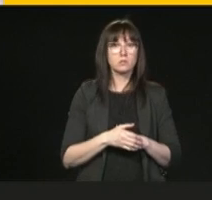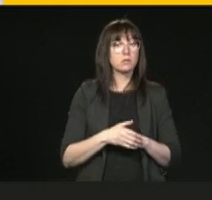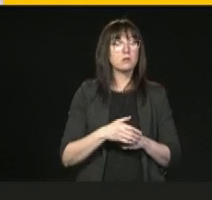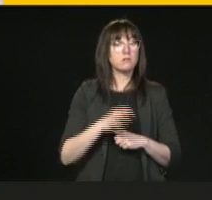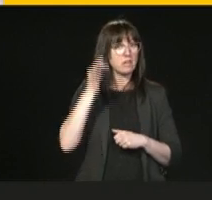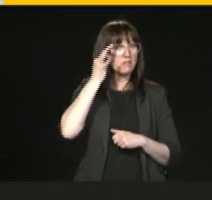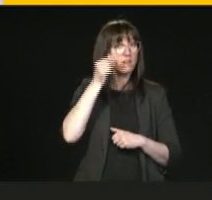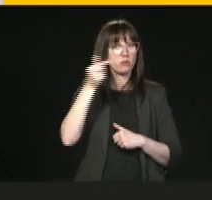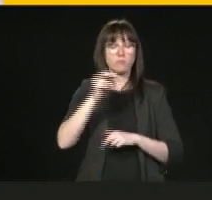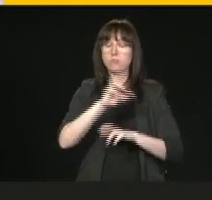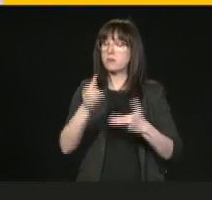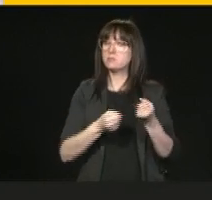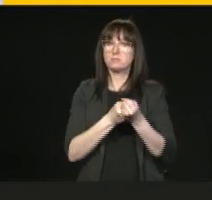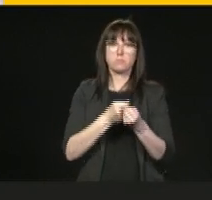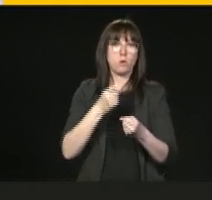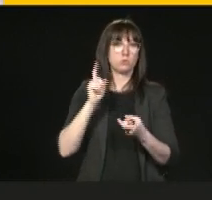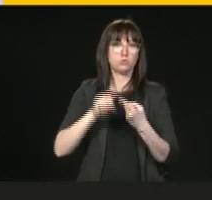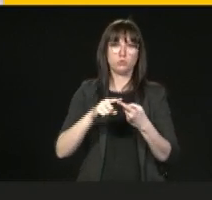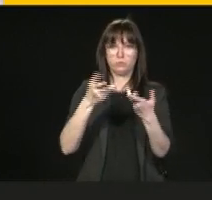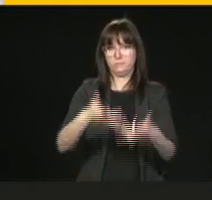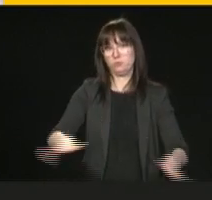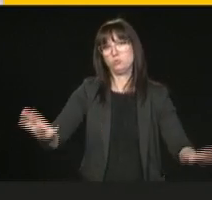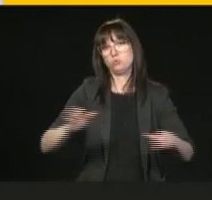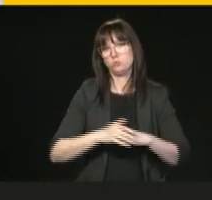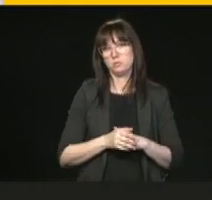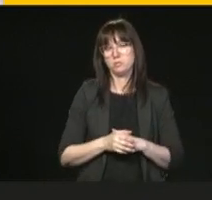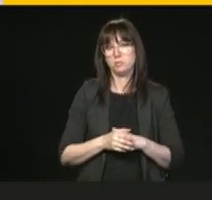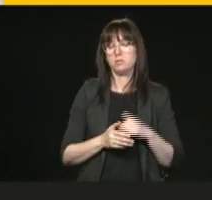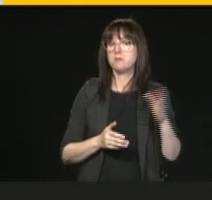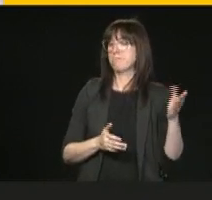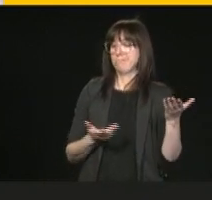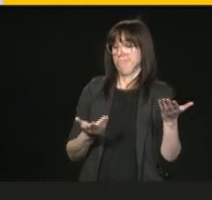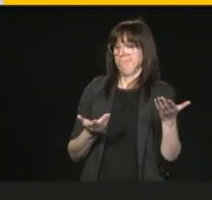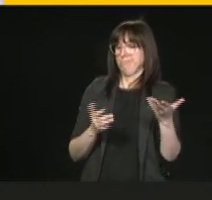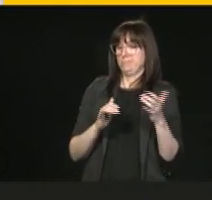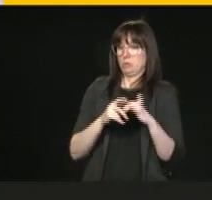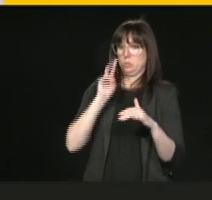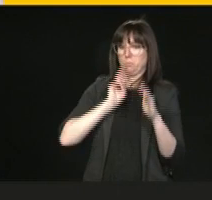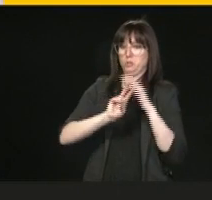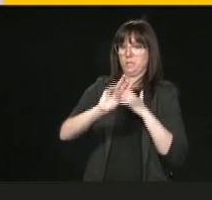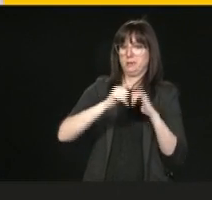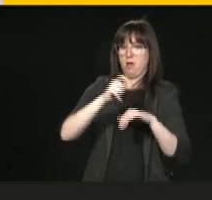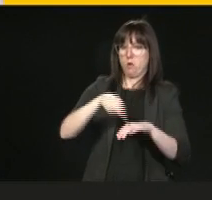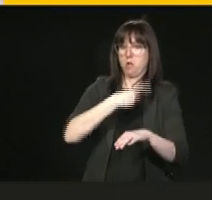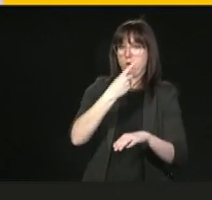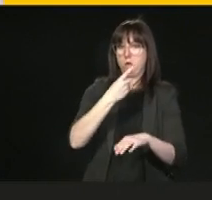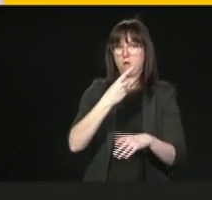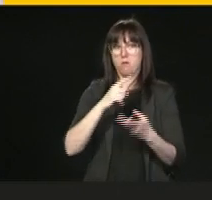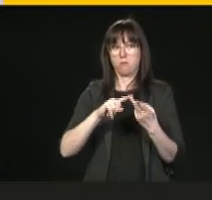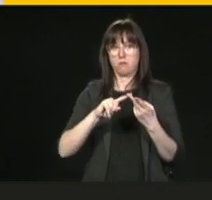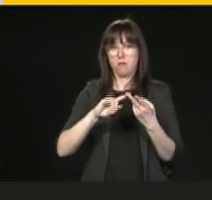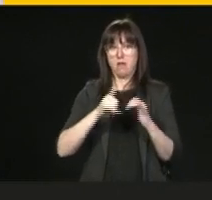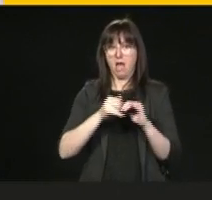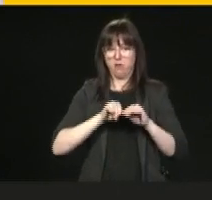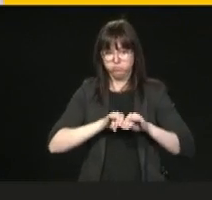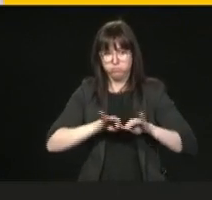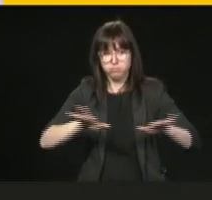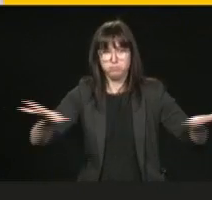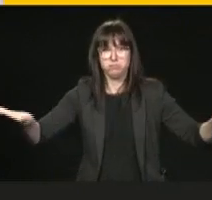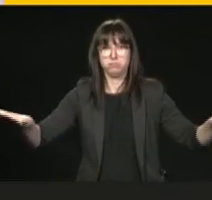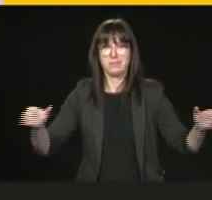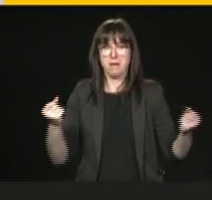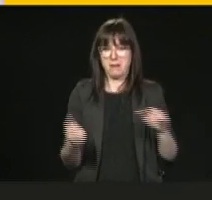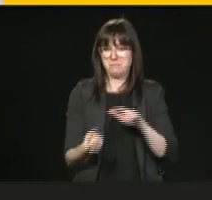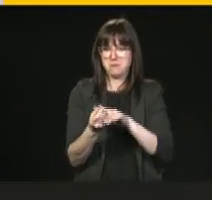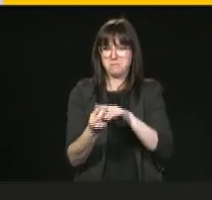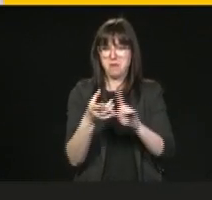takes. Obviously, many, many different projections of how long this could last, how serious this could be, how many cases we could